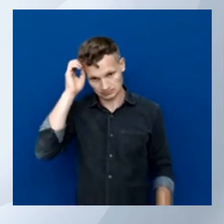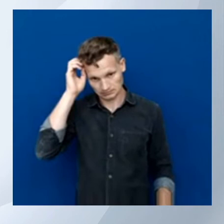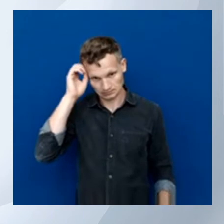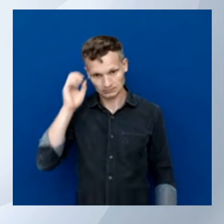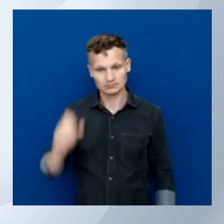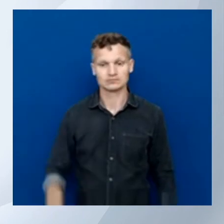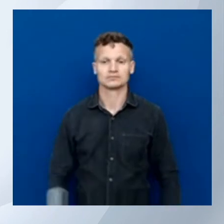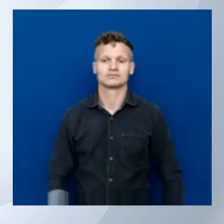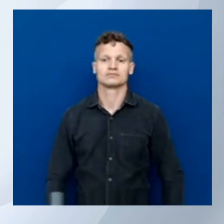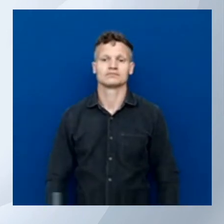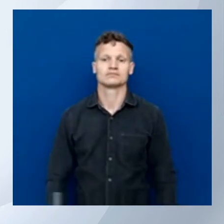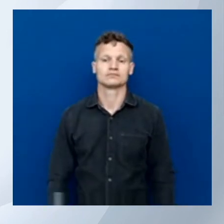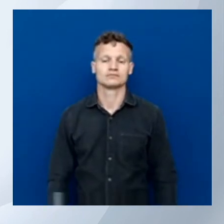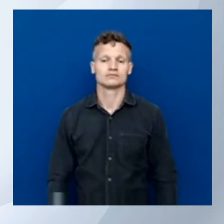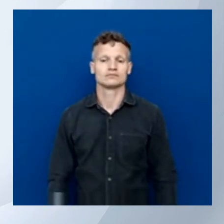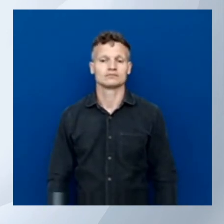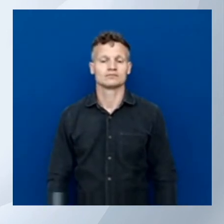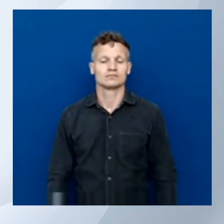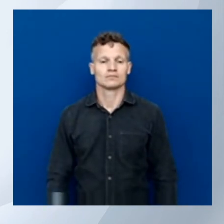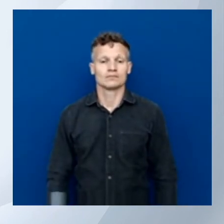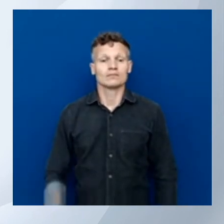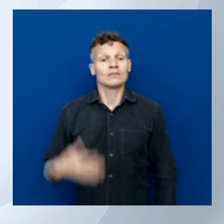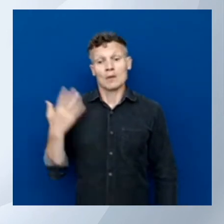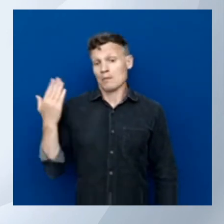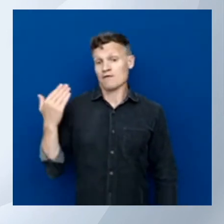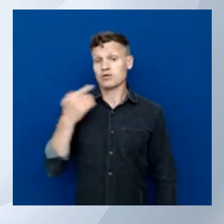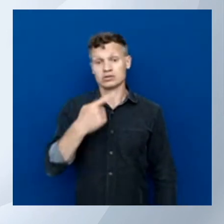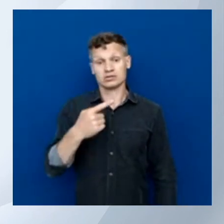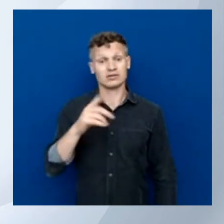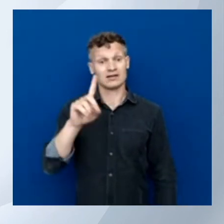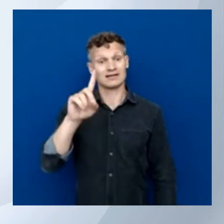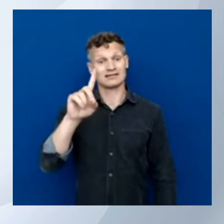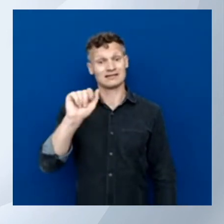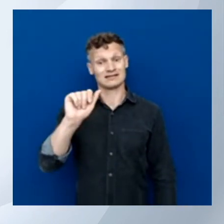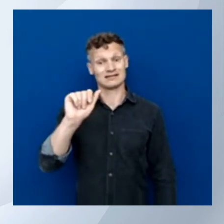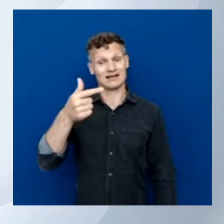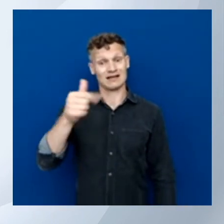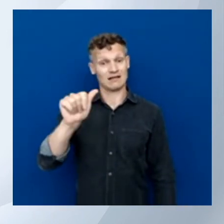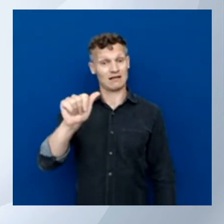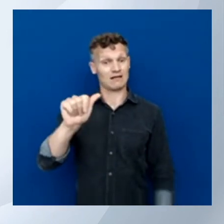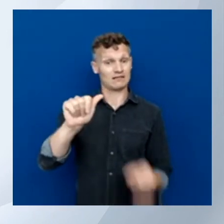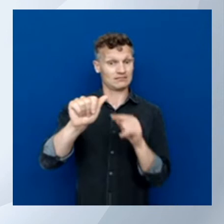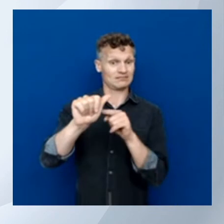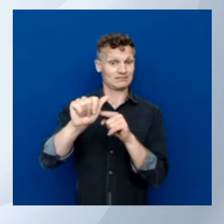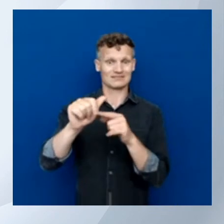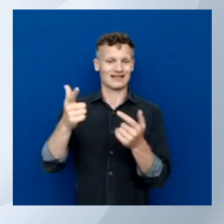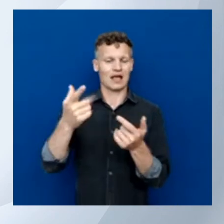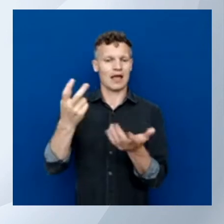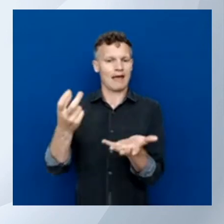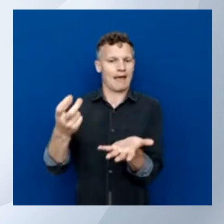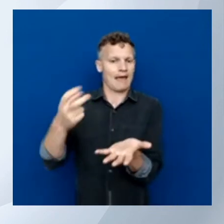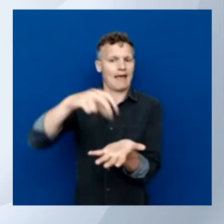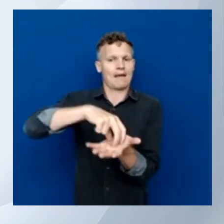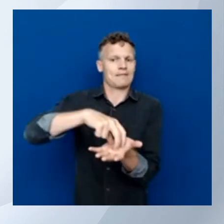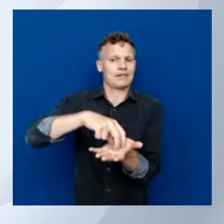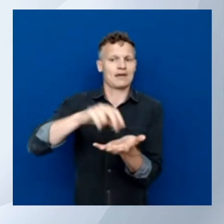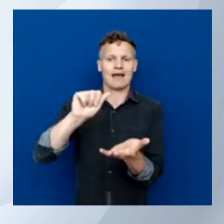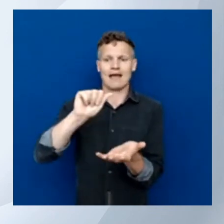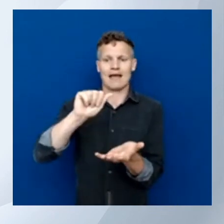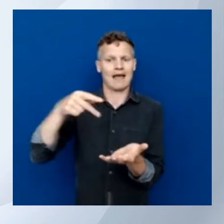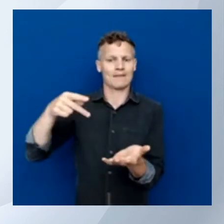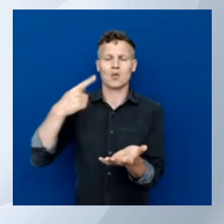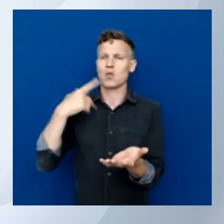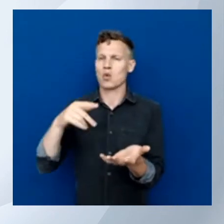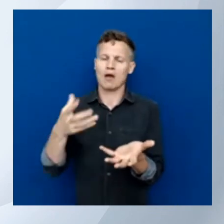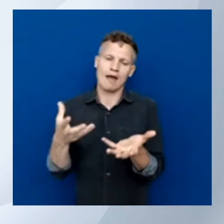We mentioned data a little bit earlier on, and this application that we're trying to build here is supposed to be a write-heavy application. How